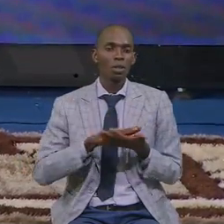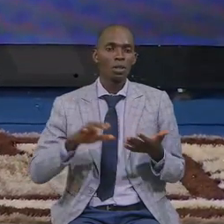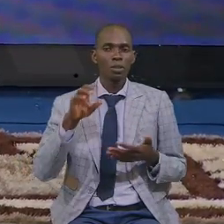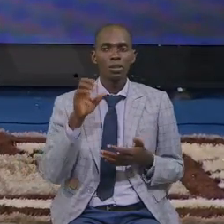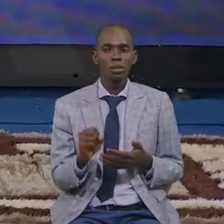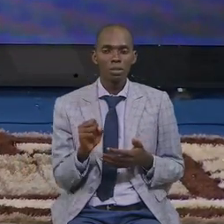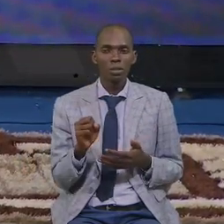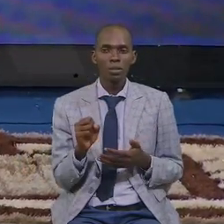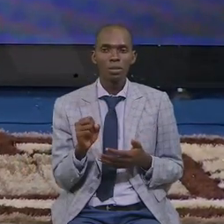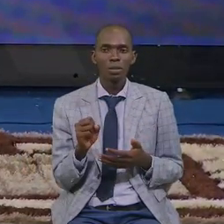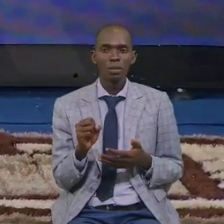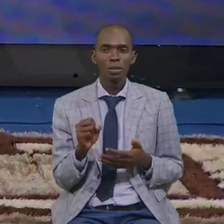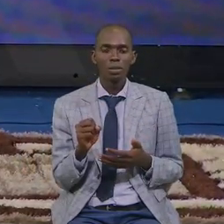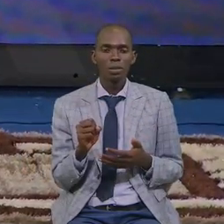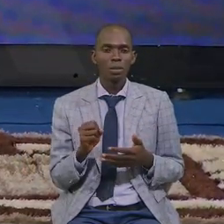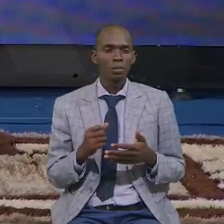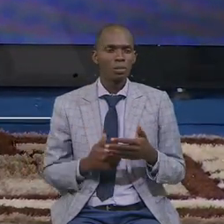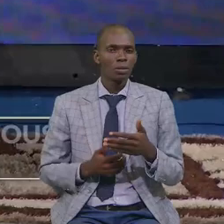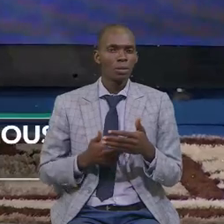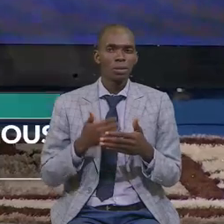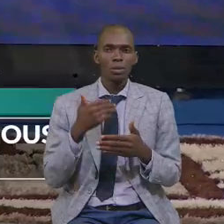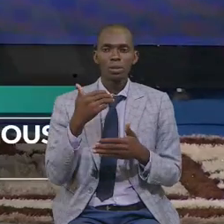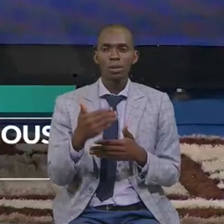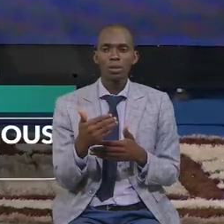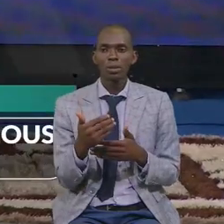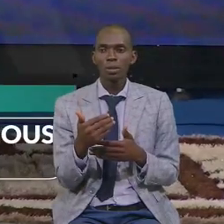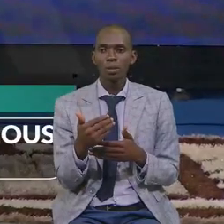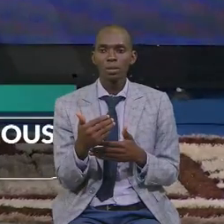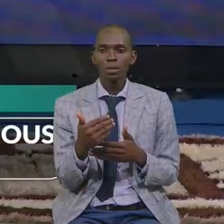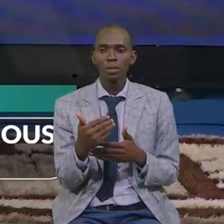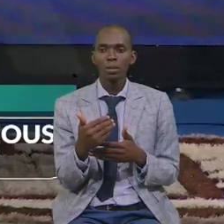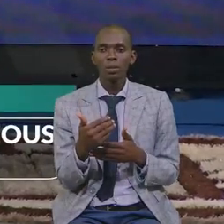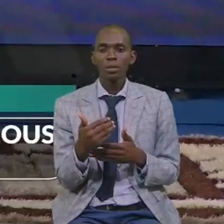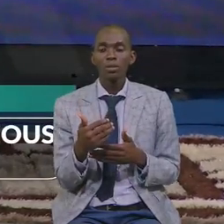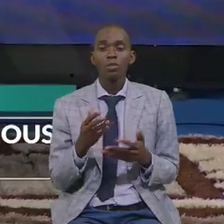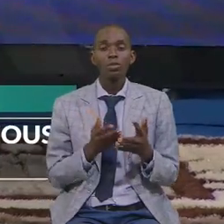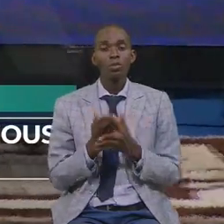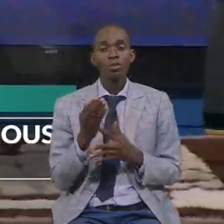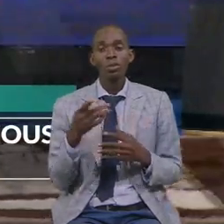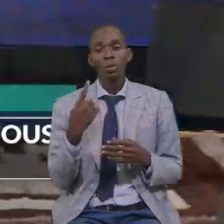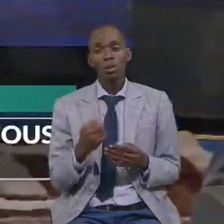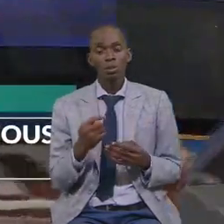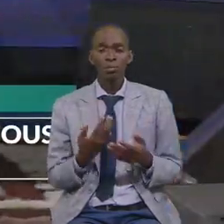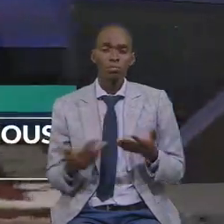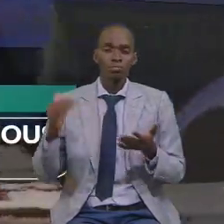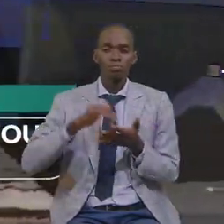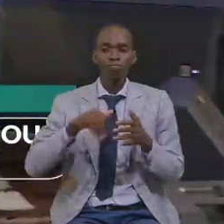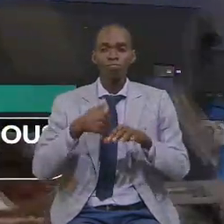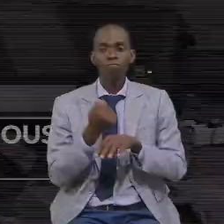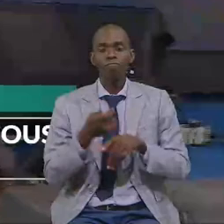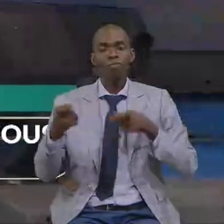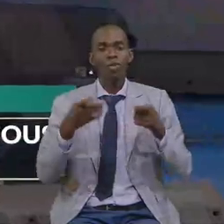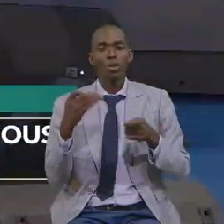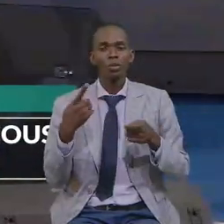righteousness through steadfastness in Christ. The reign of the righteous.